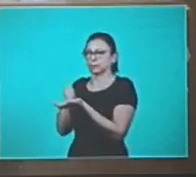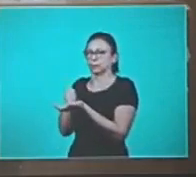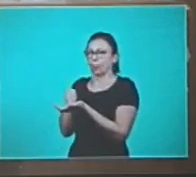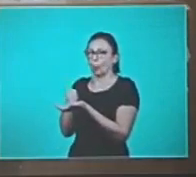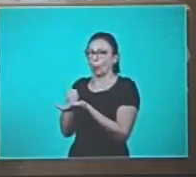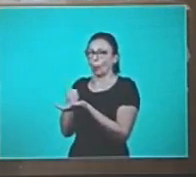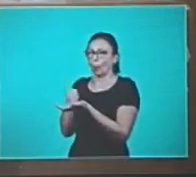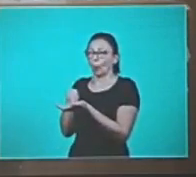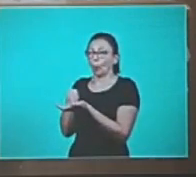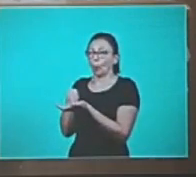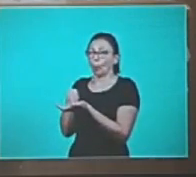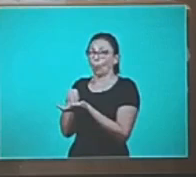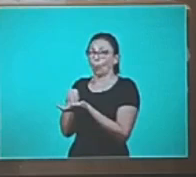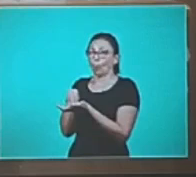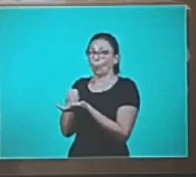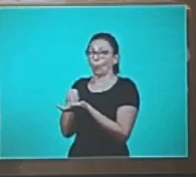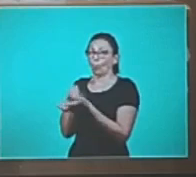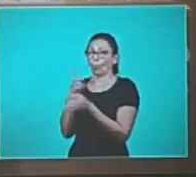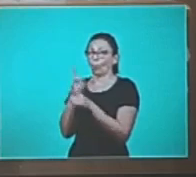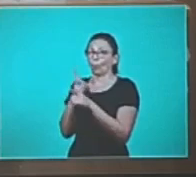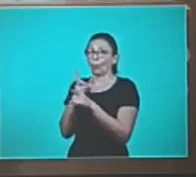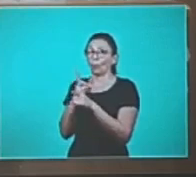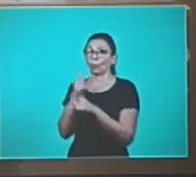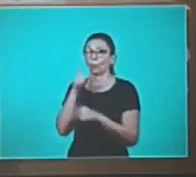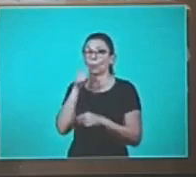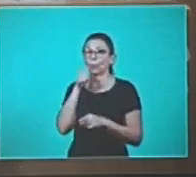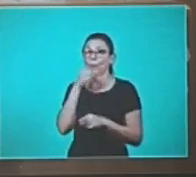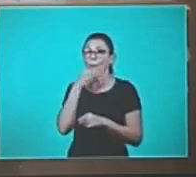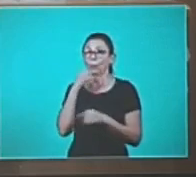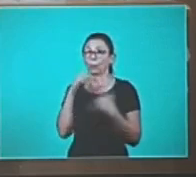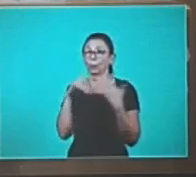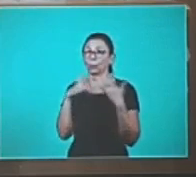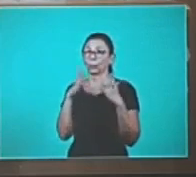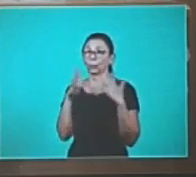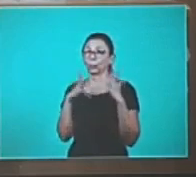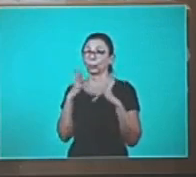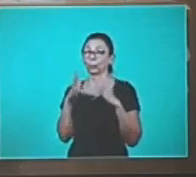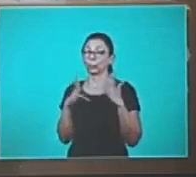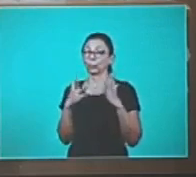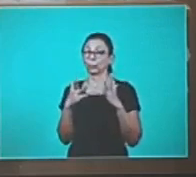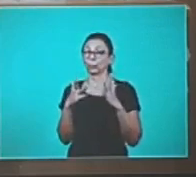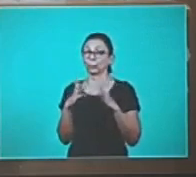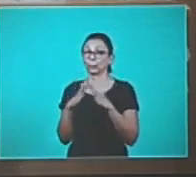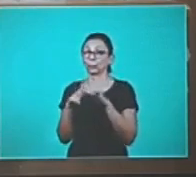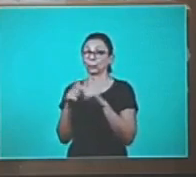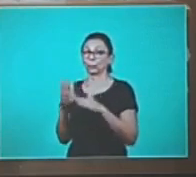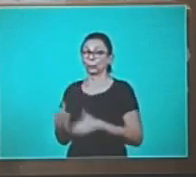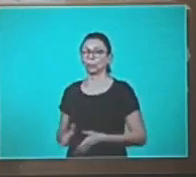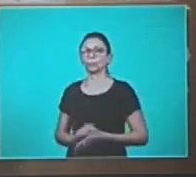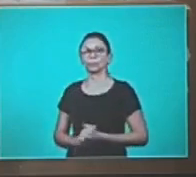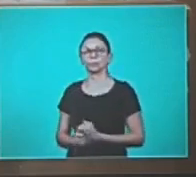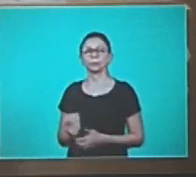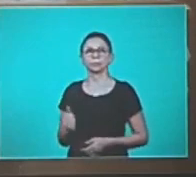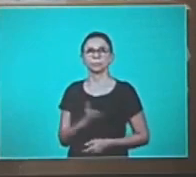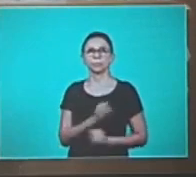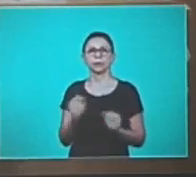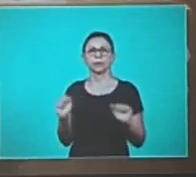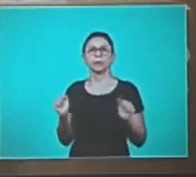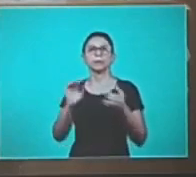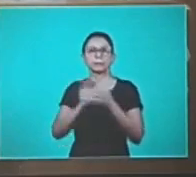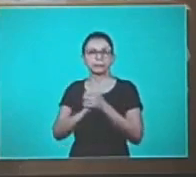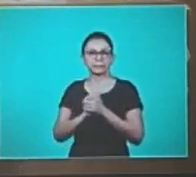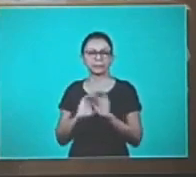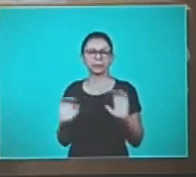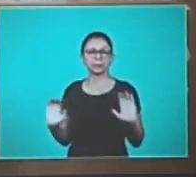the meeting now with the groom, the feast is about to happen. I like to highlight this. Everybody